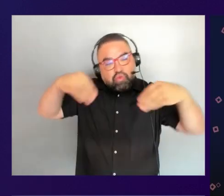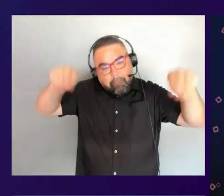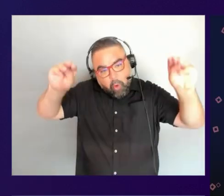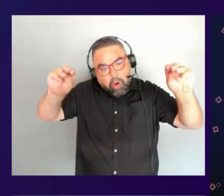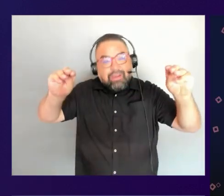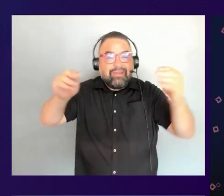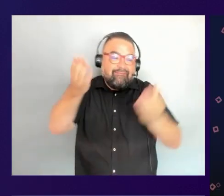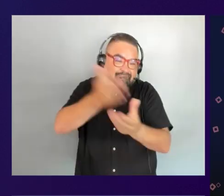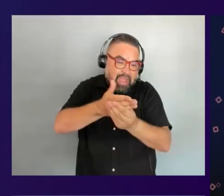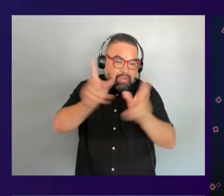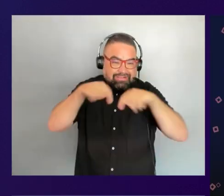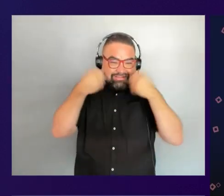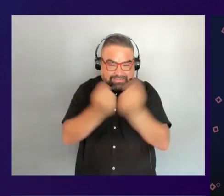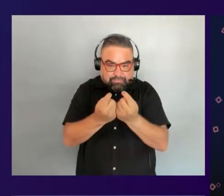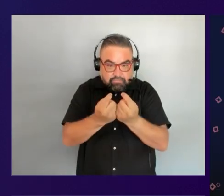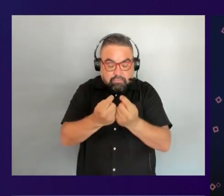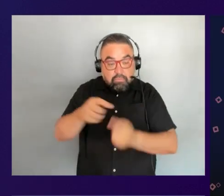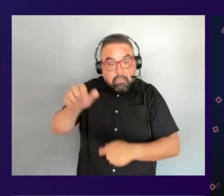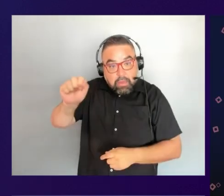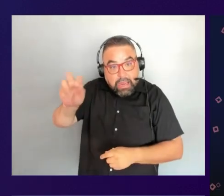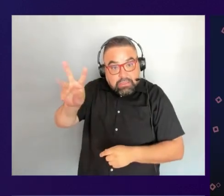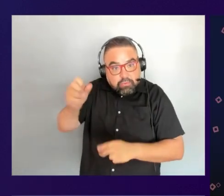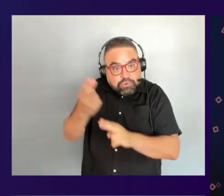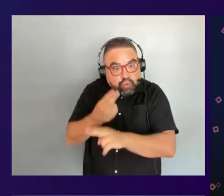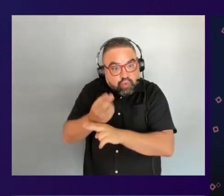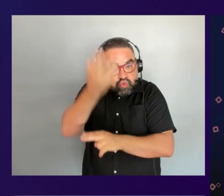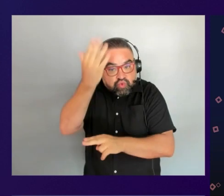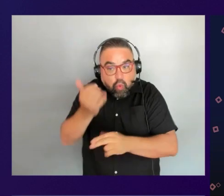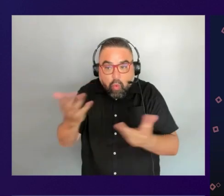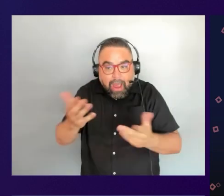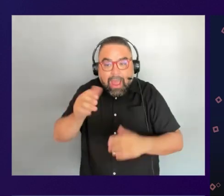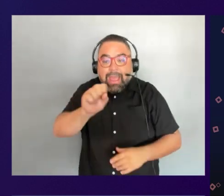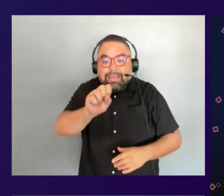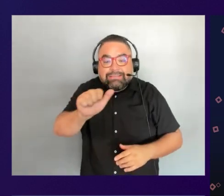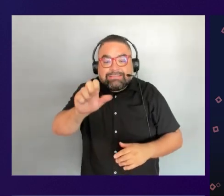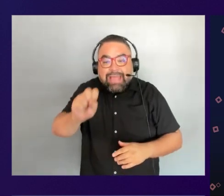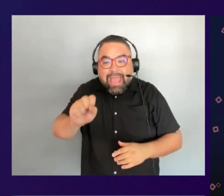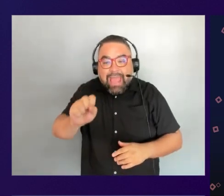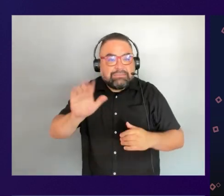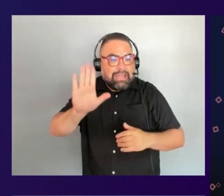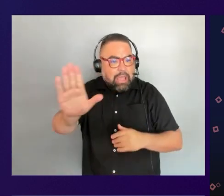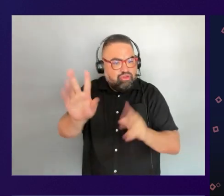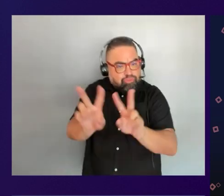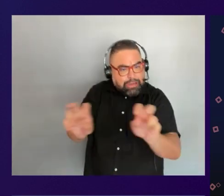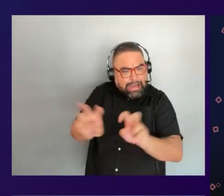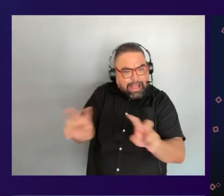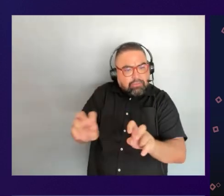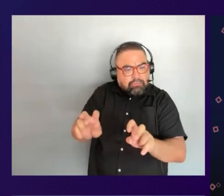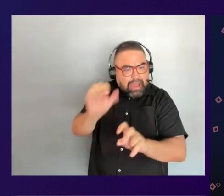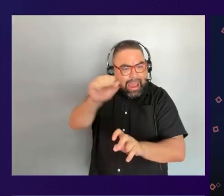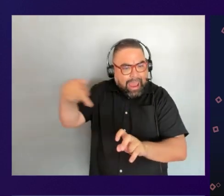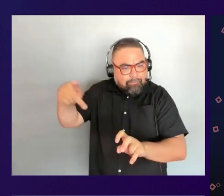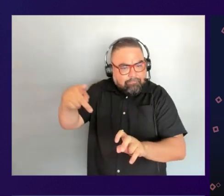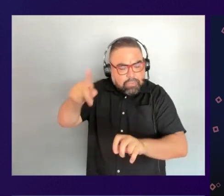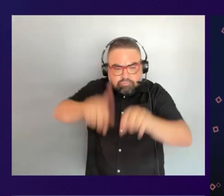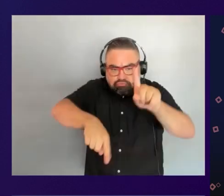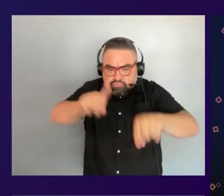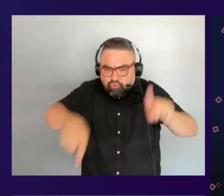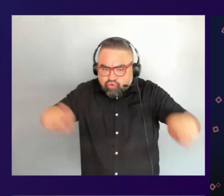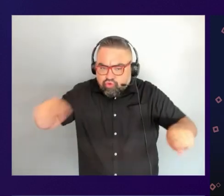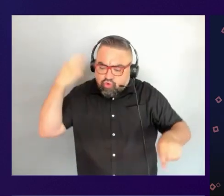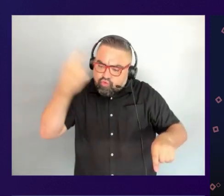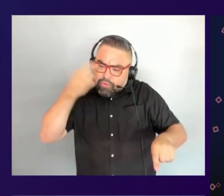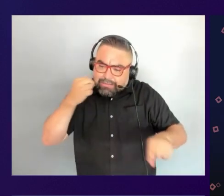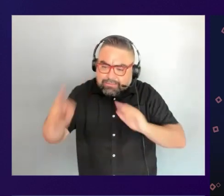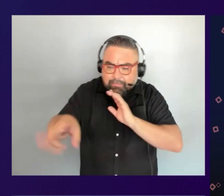Customers are leveraging AWS for their SaaS and analytics applications. They're choosing AWS for a multitude of reasons for these use